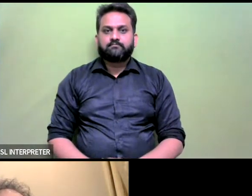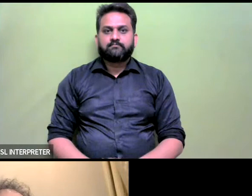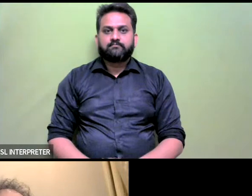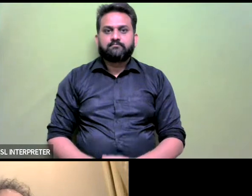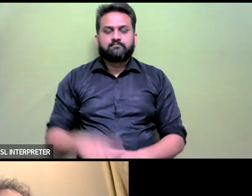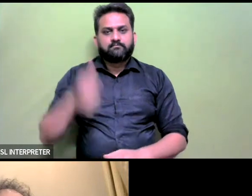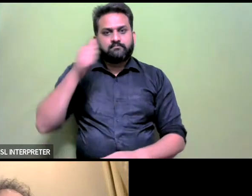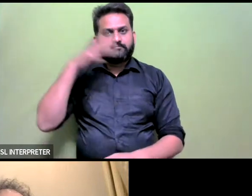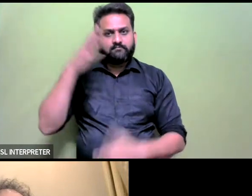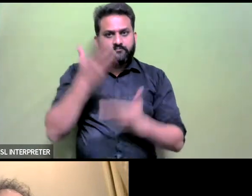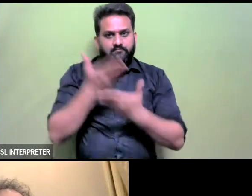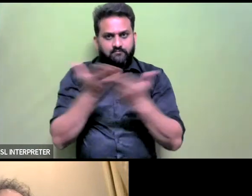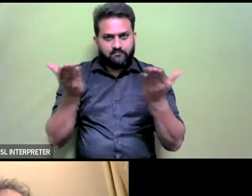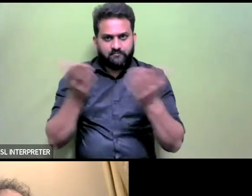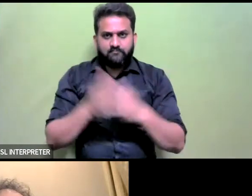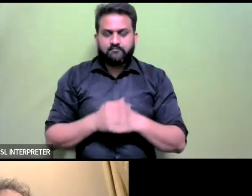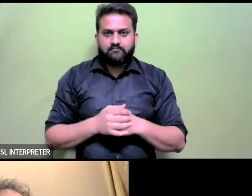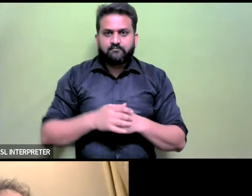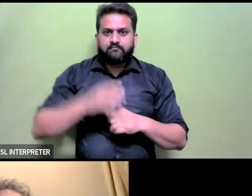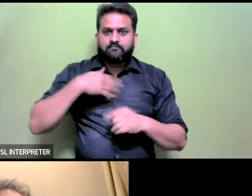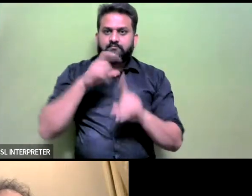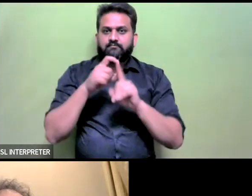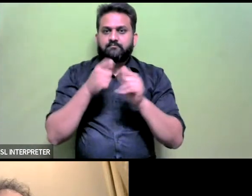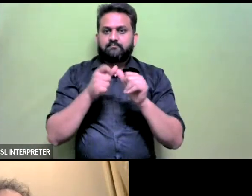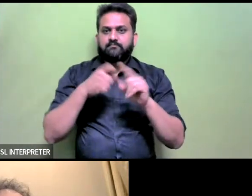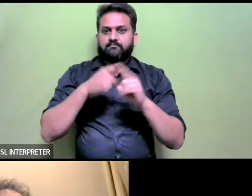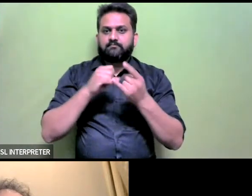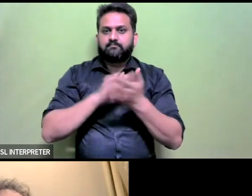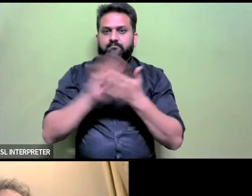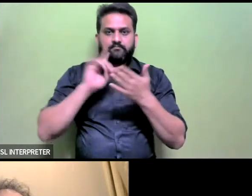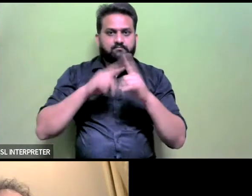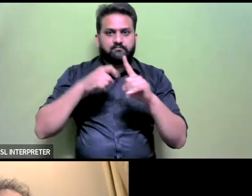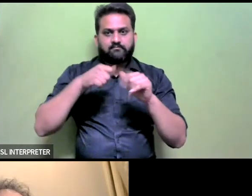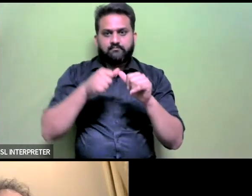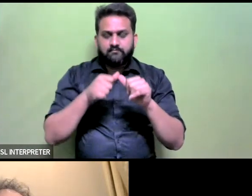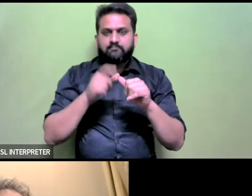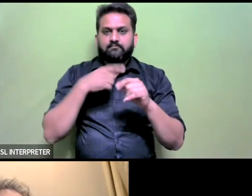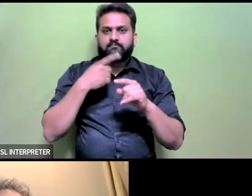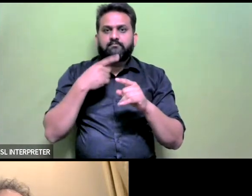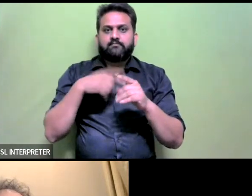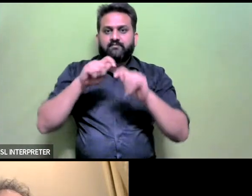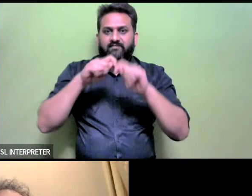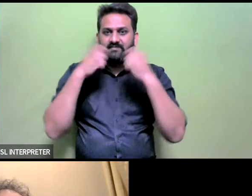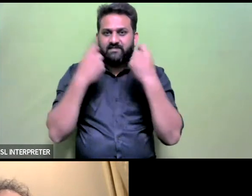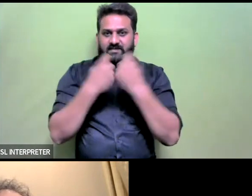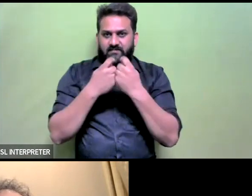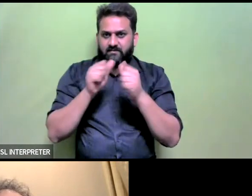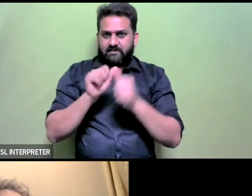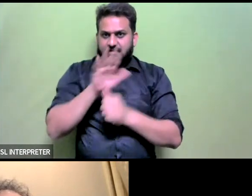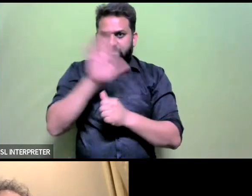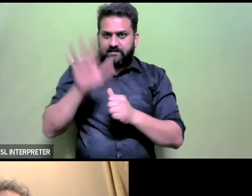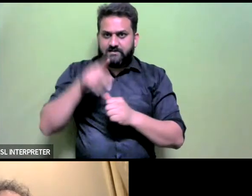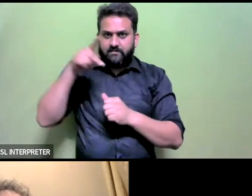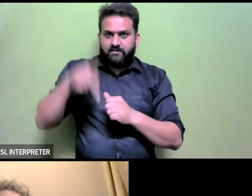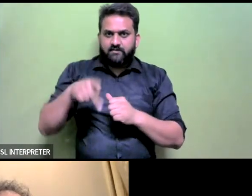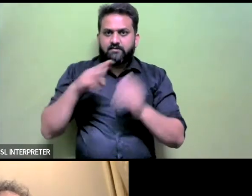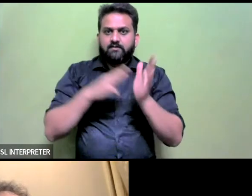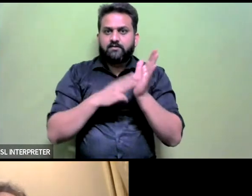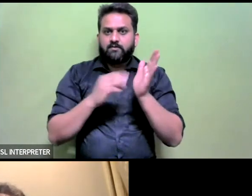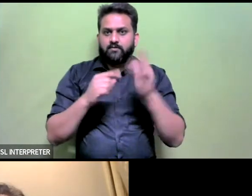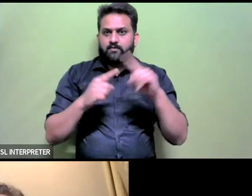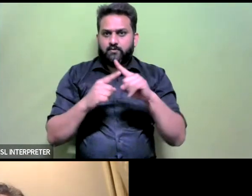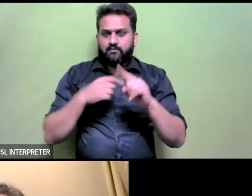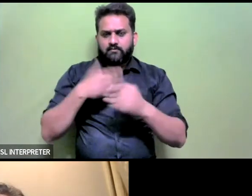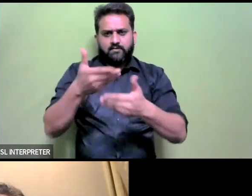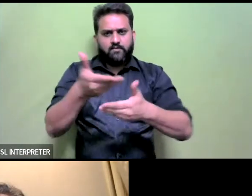Good afternoon, everyone. I, Dakshita Dubey, on behalf of Team of Asia Pacific WISP Remote, welcome you all to